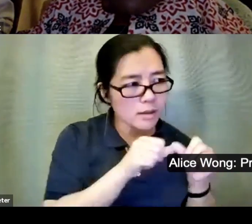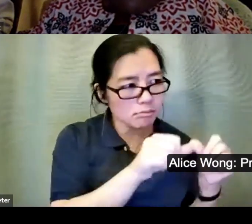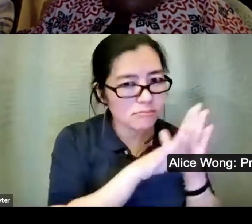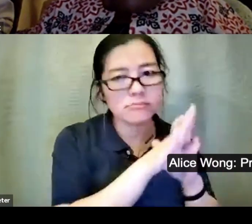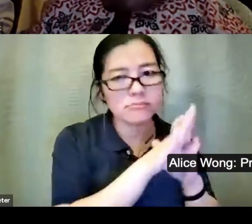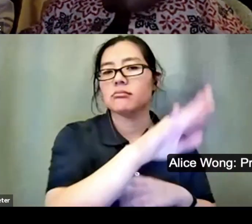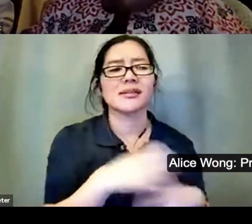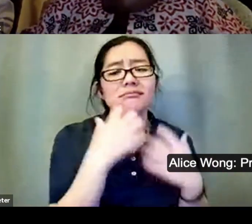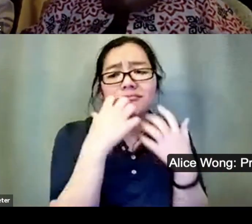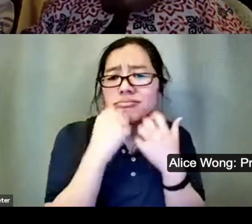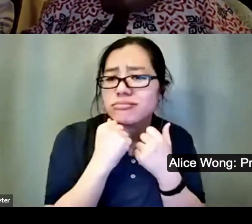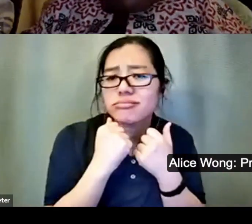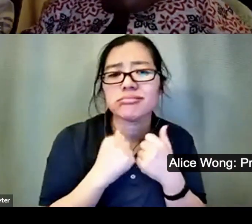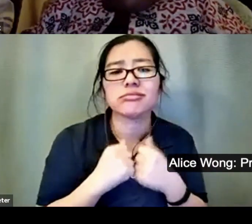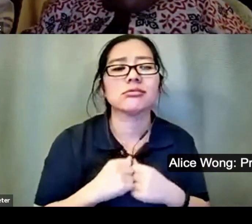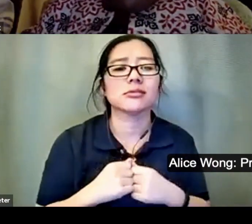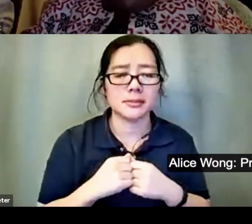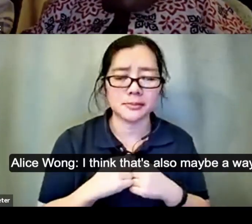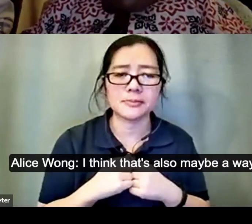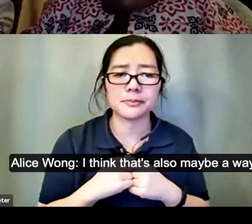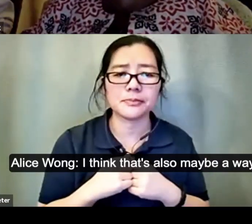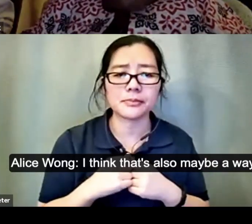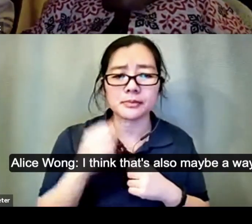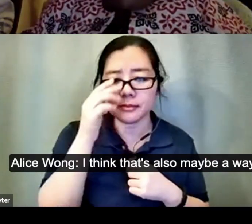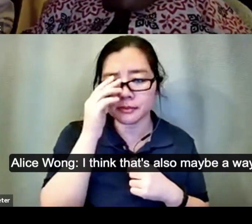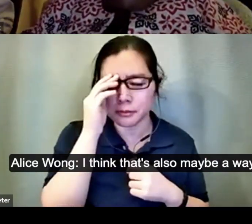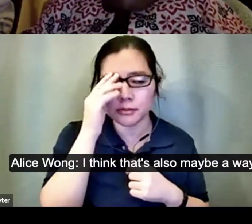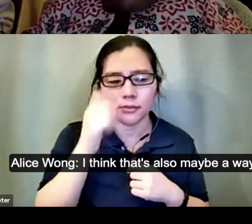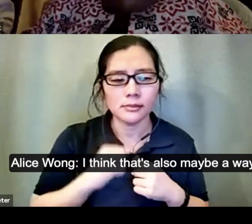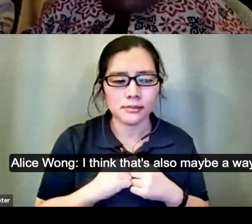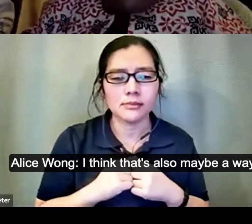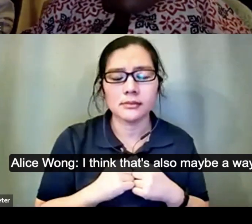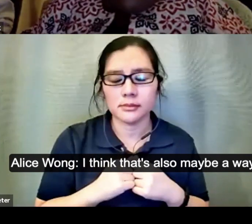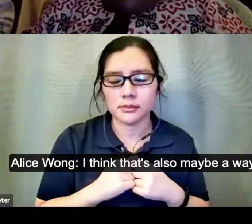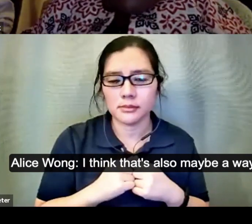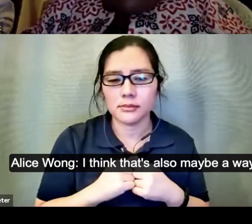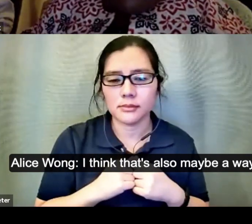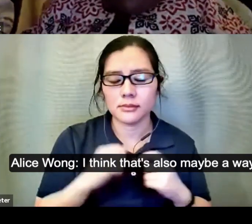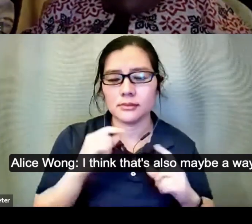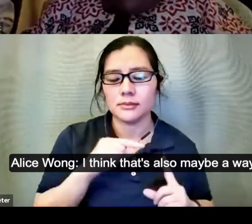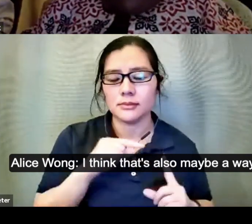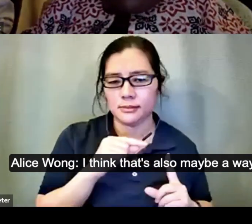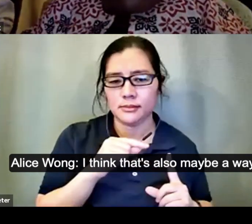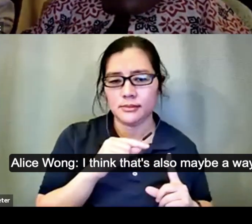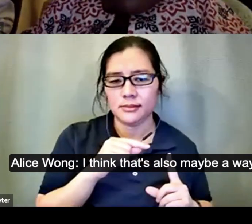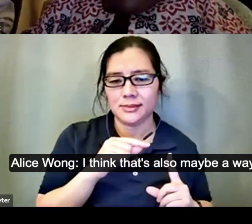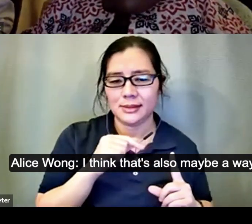precious or maybe worried, I think that's also maybe a way to stifle growth.